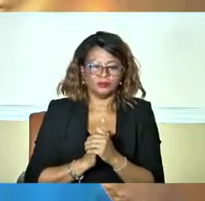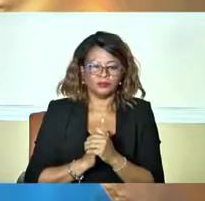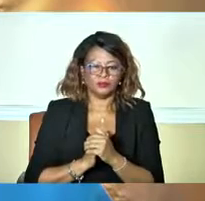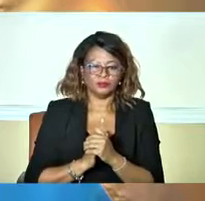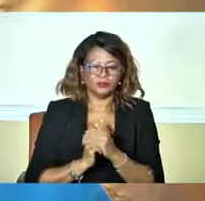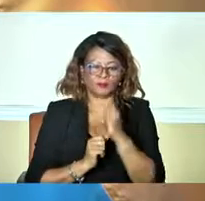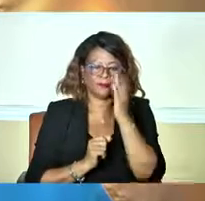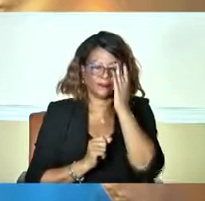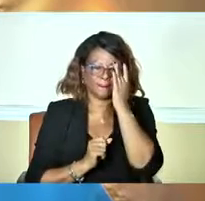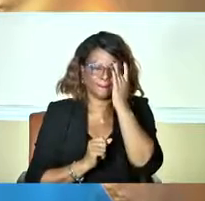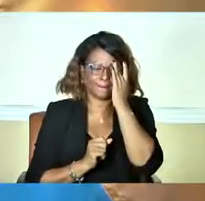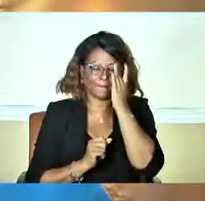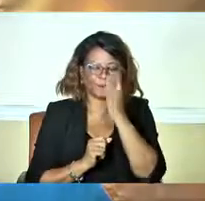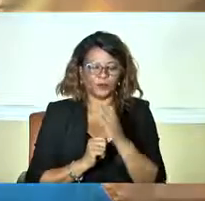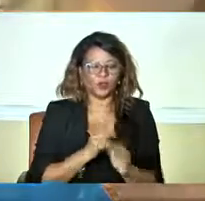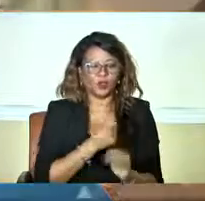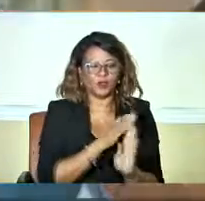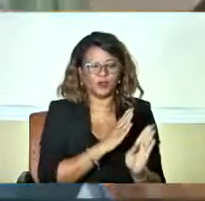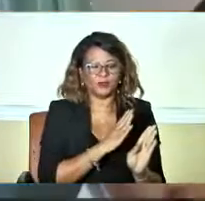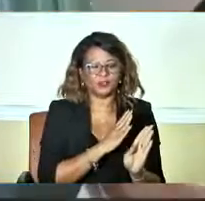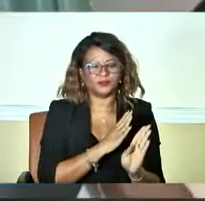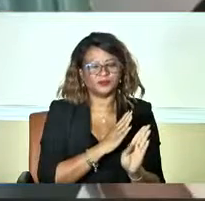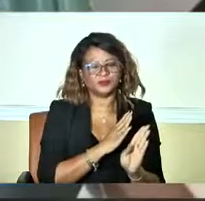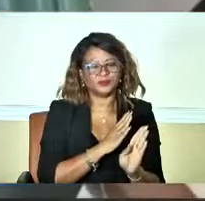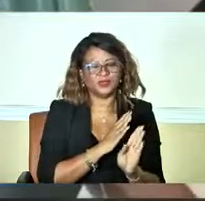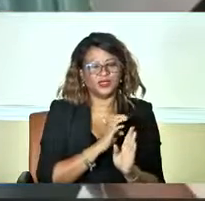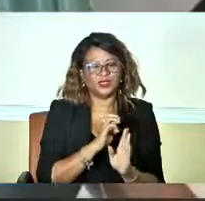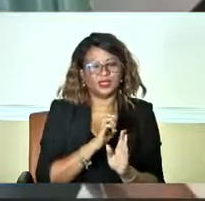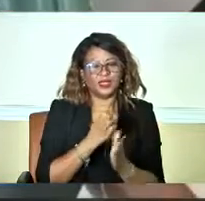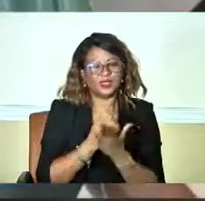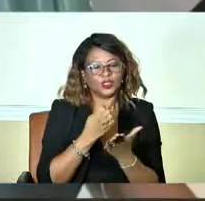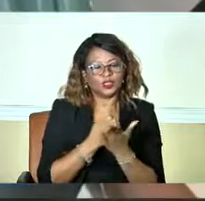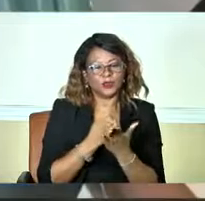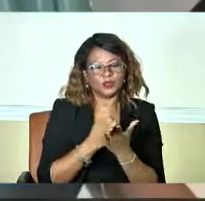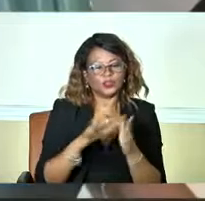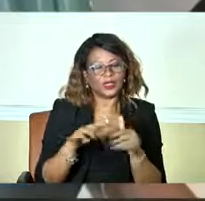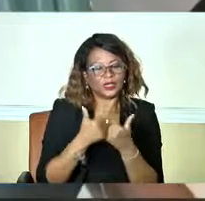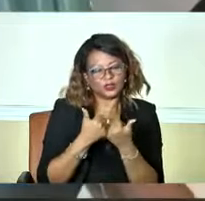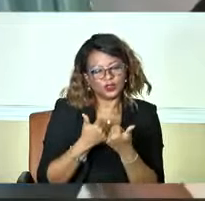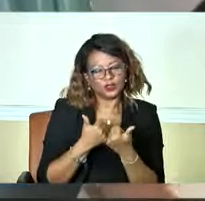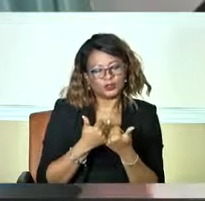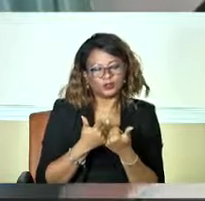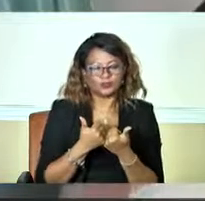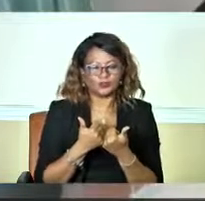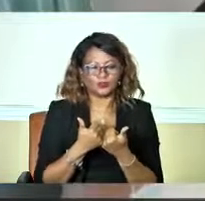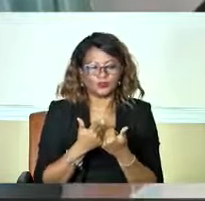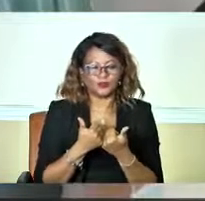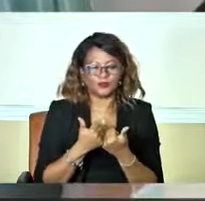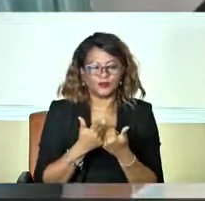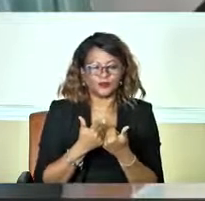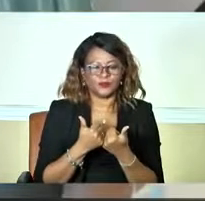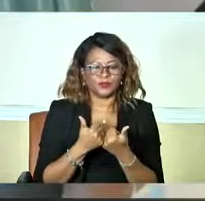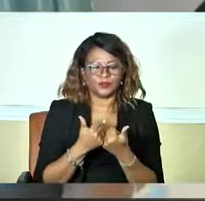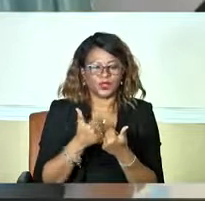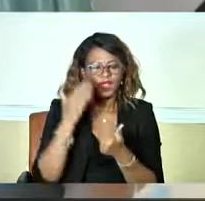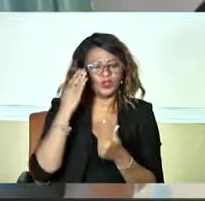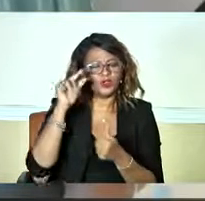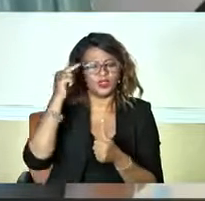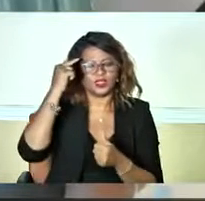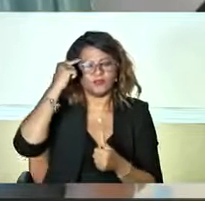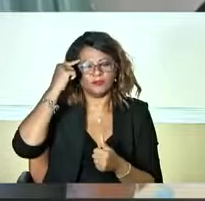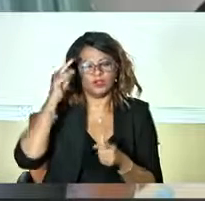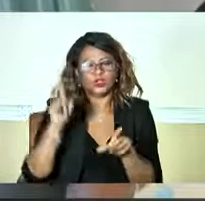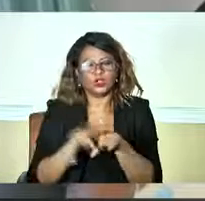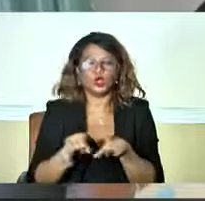Sure. With Grand Bahama in such an economic predicament or challenges, I know the government